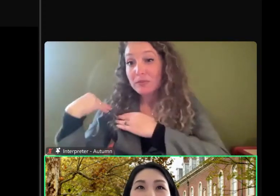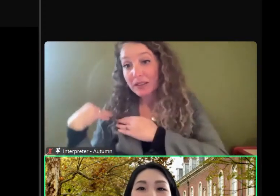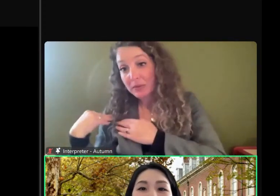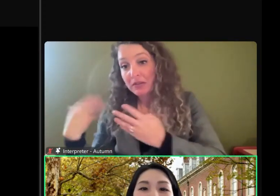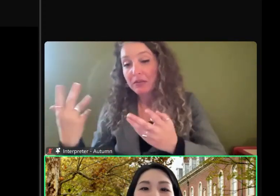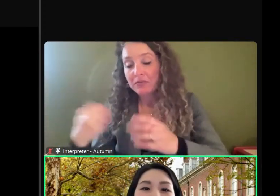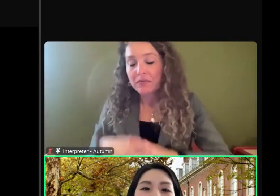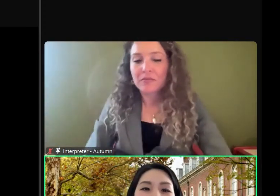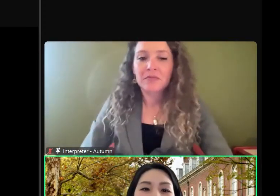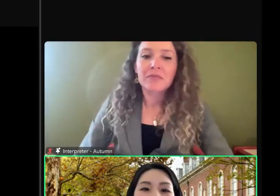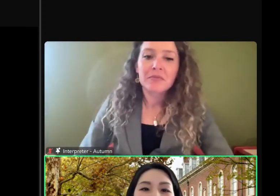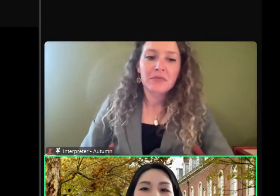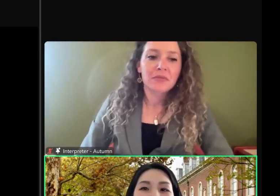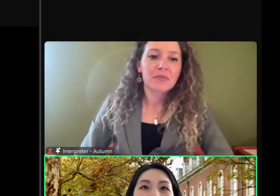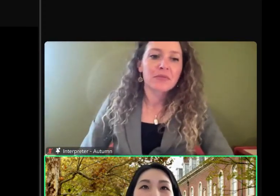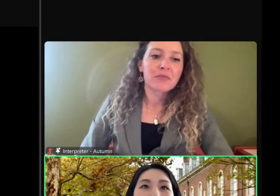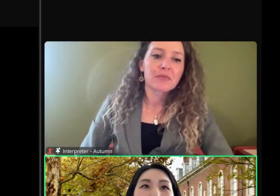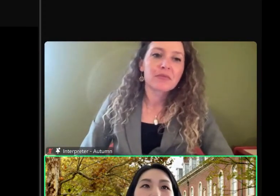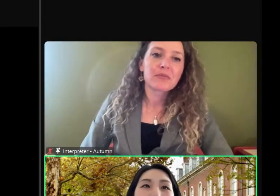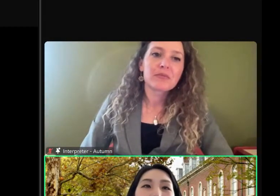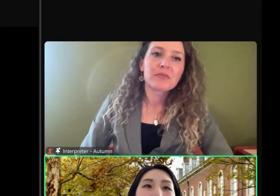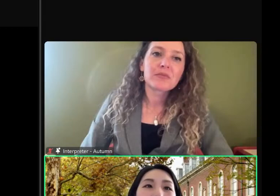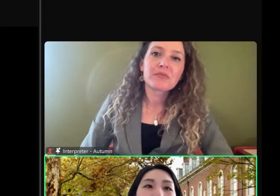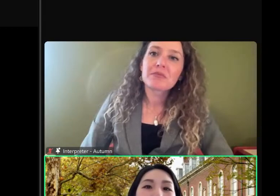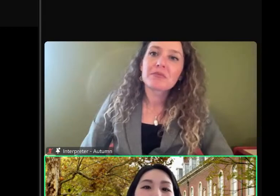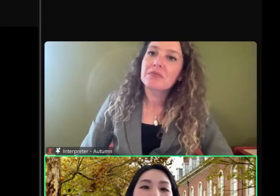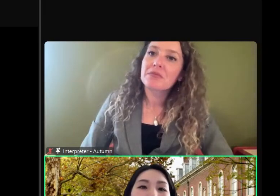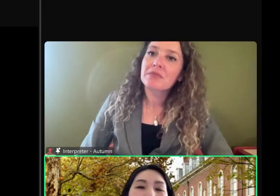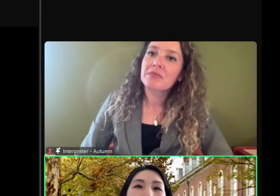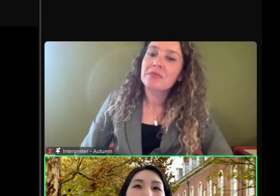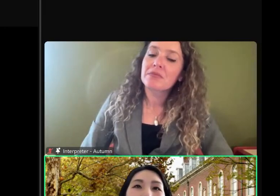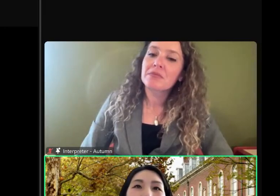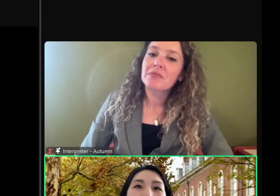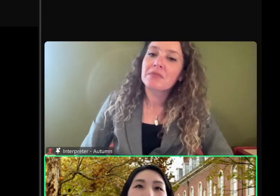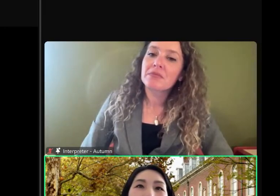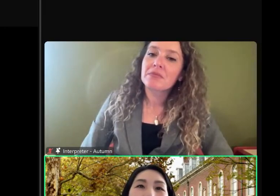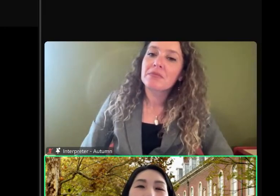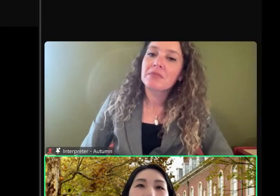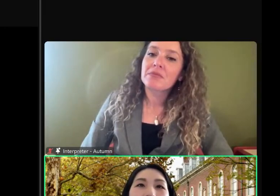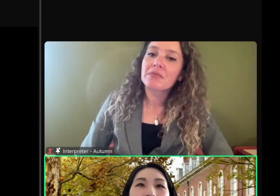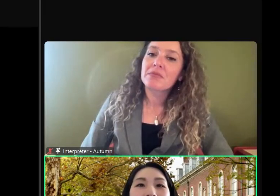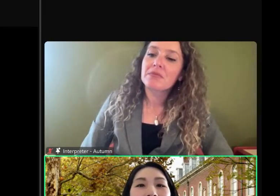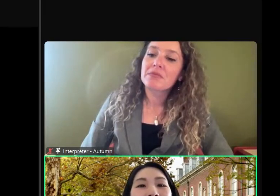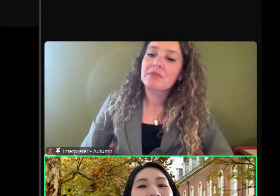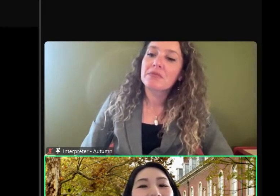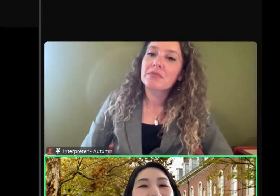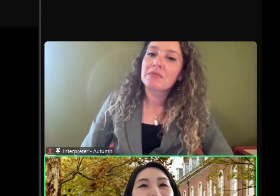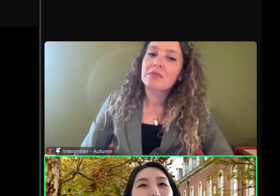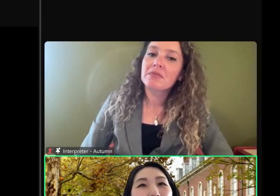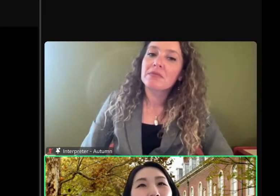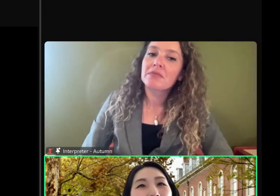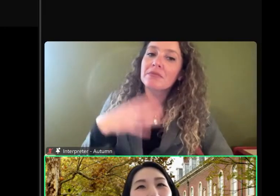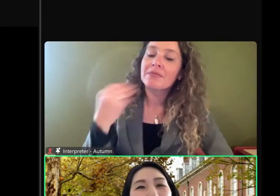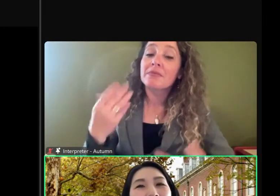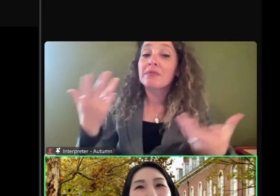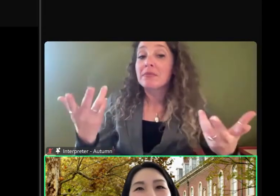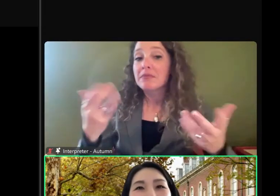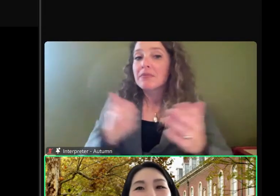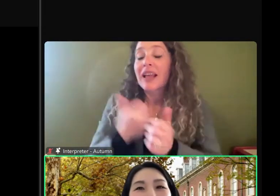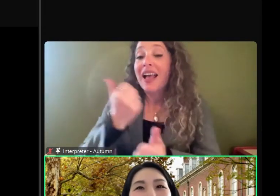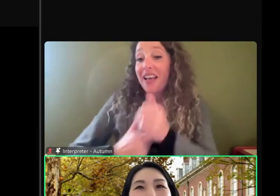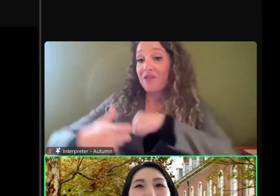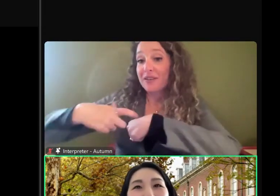responsibilities. And